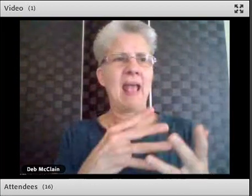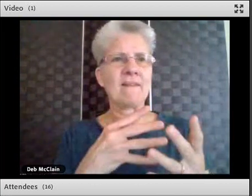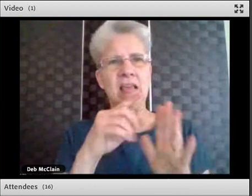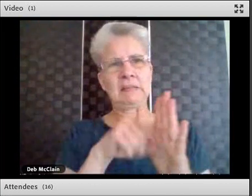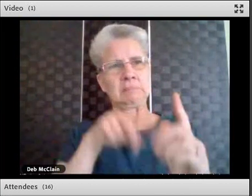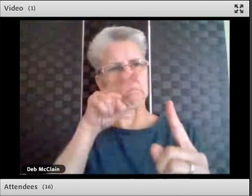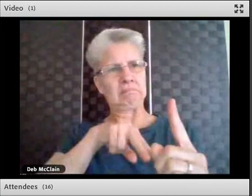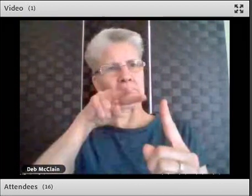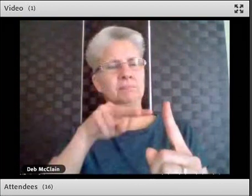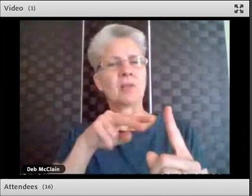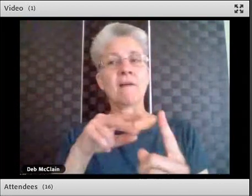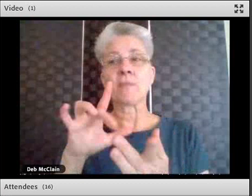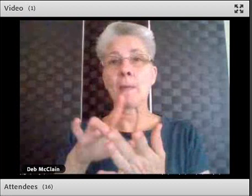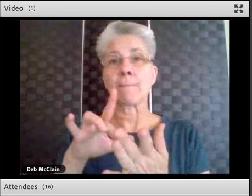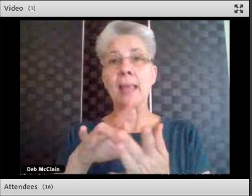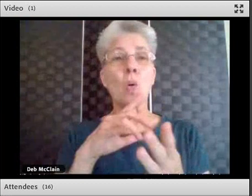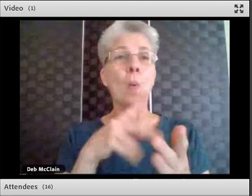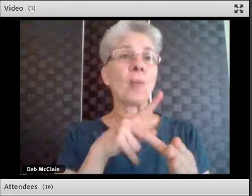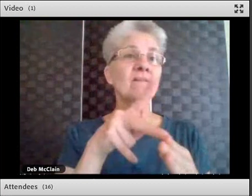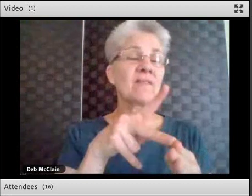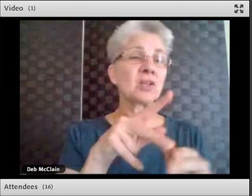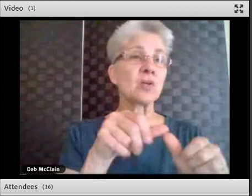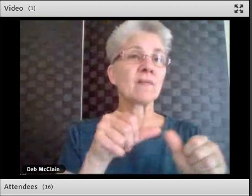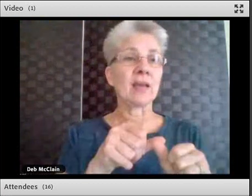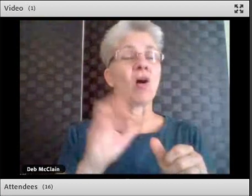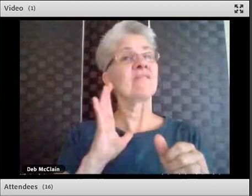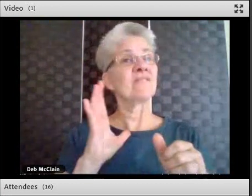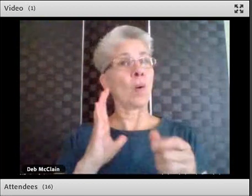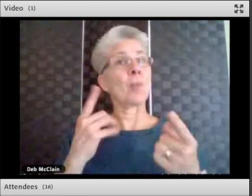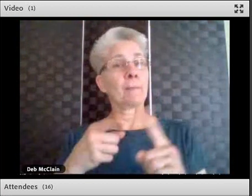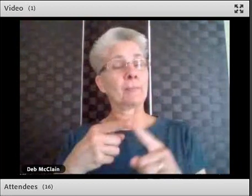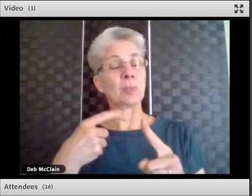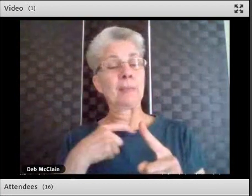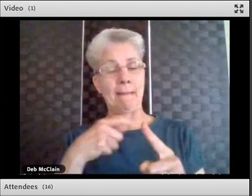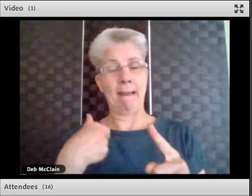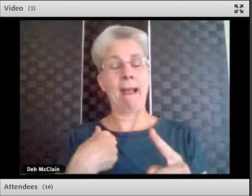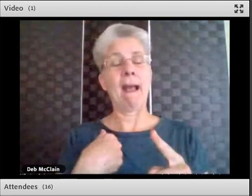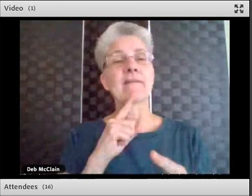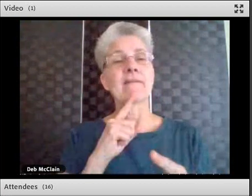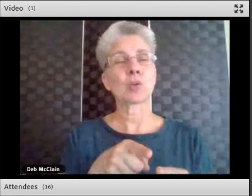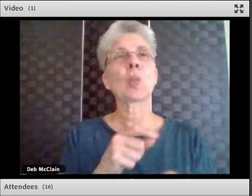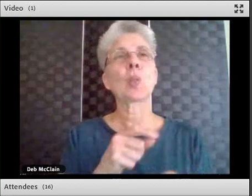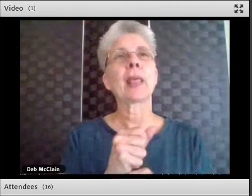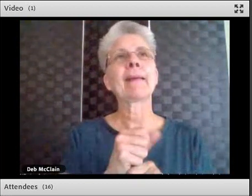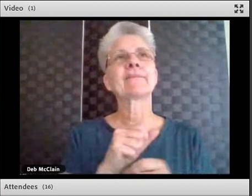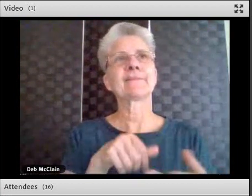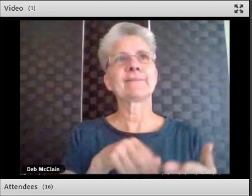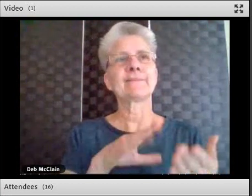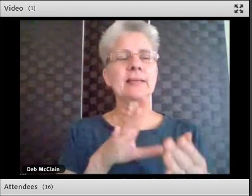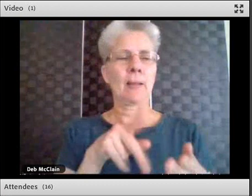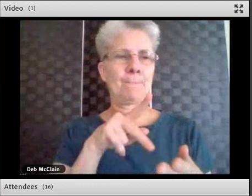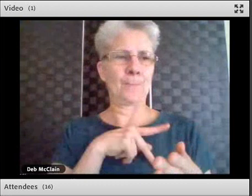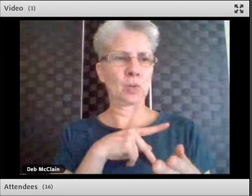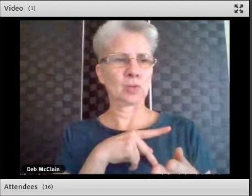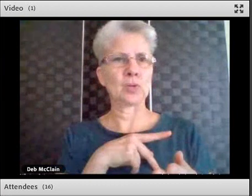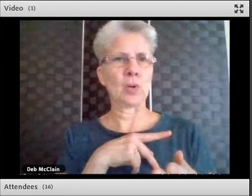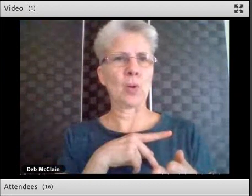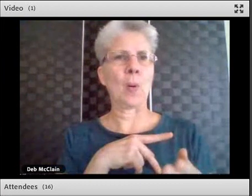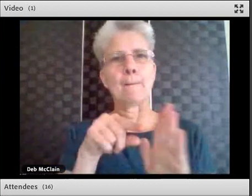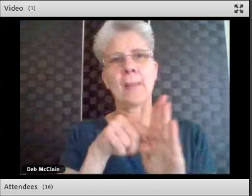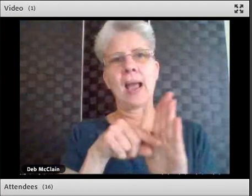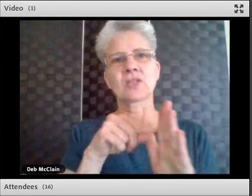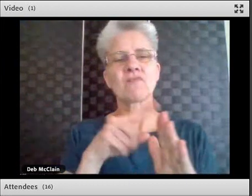legal fields. Now, the former has happened to me. I have absolutely faced personal bias from